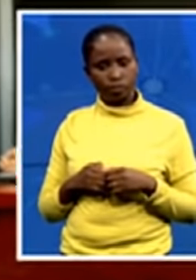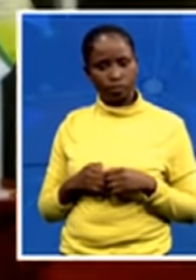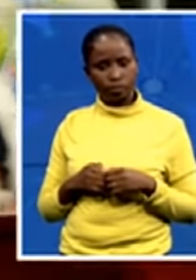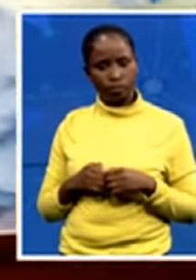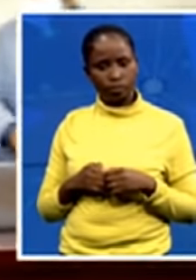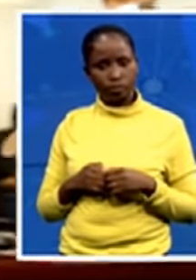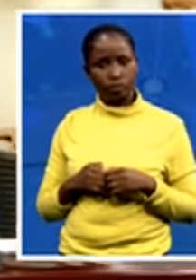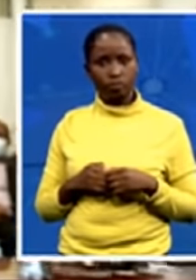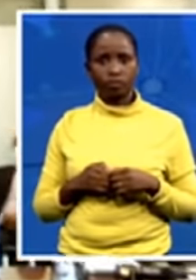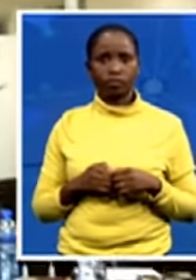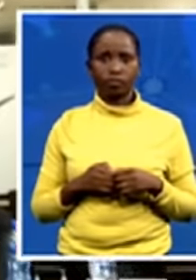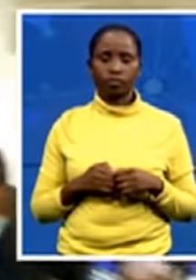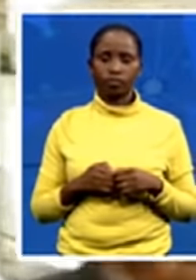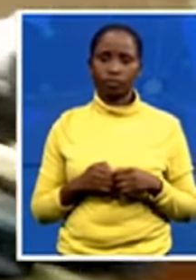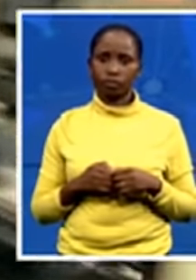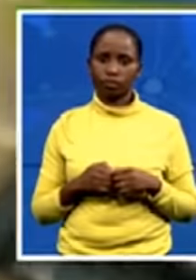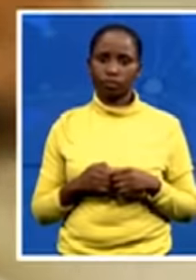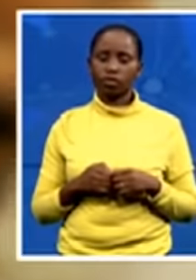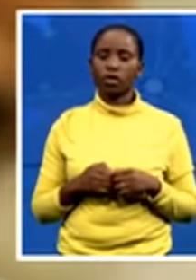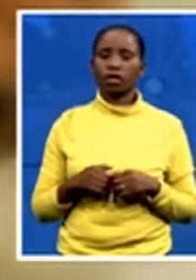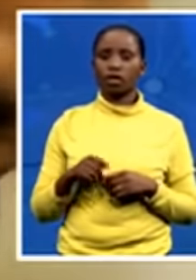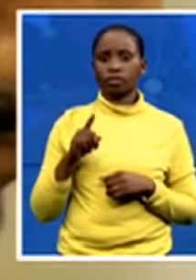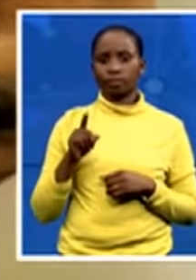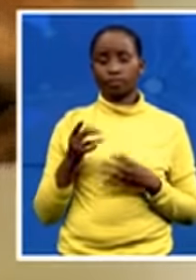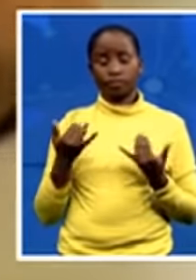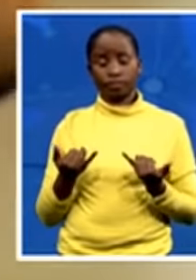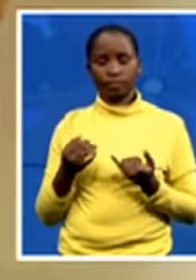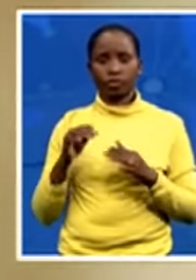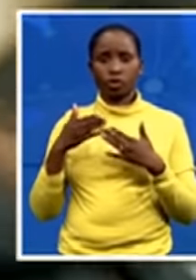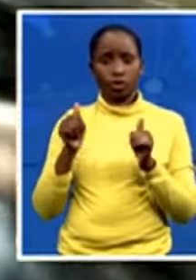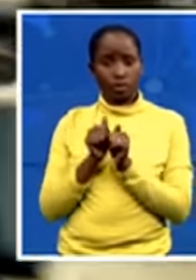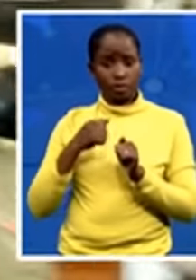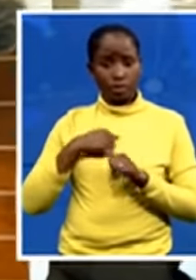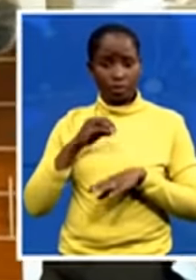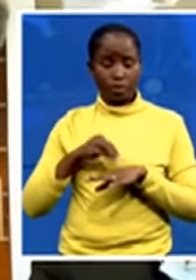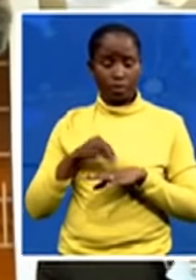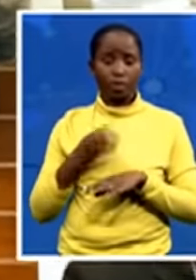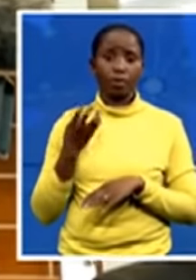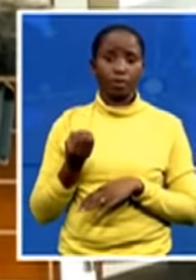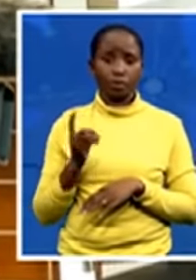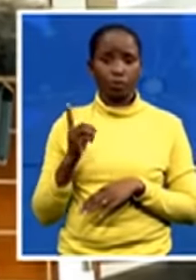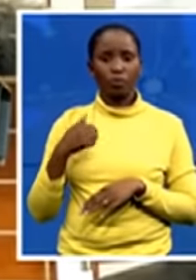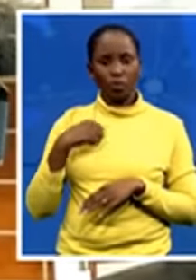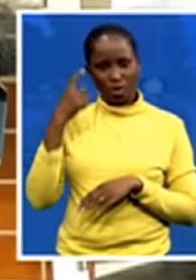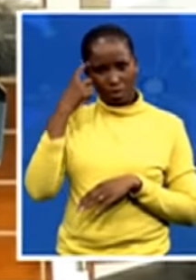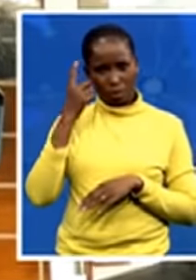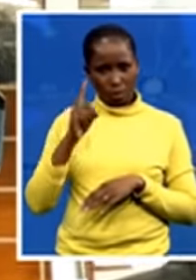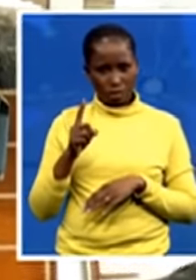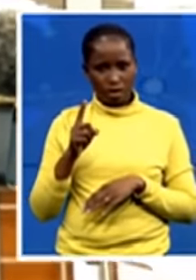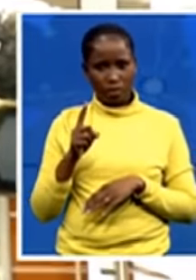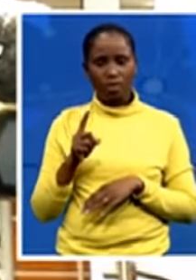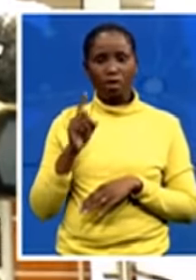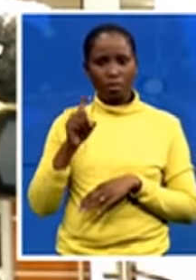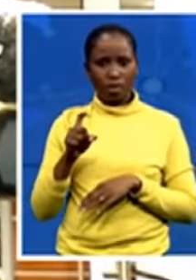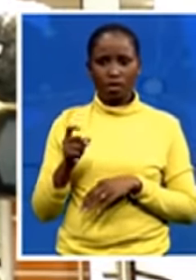faced with this morning, so I think more than words, what's more tangible that you can guarantee